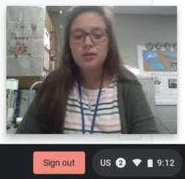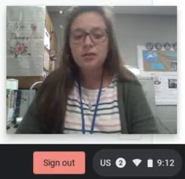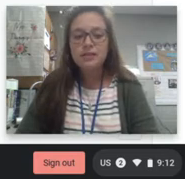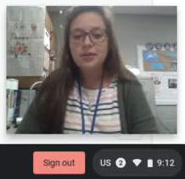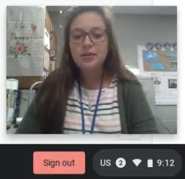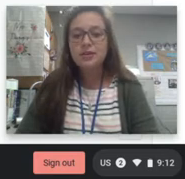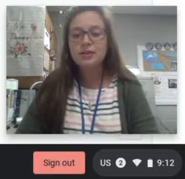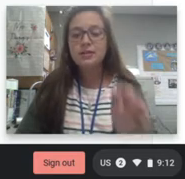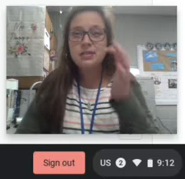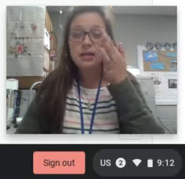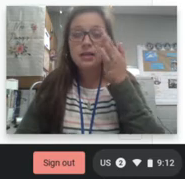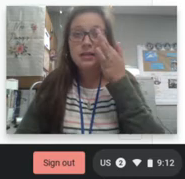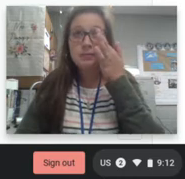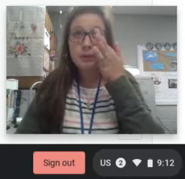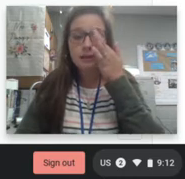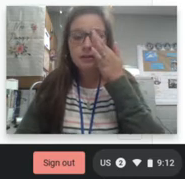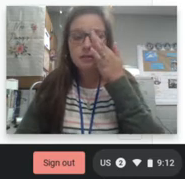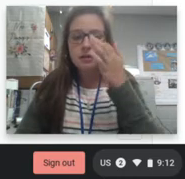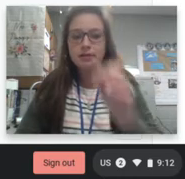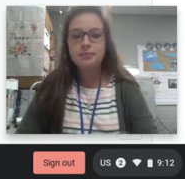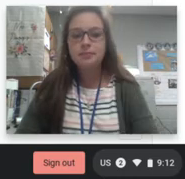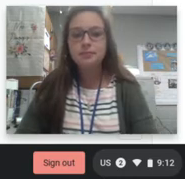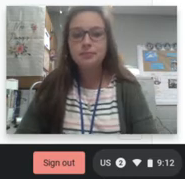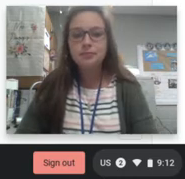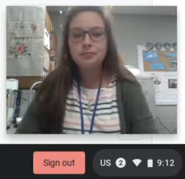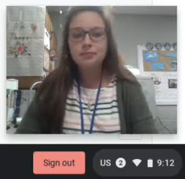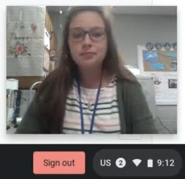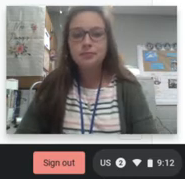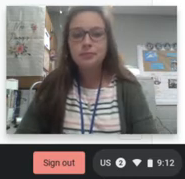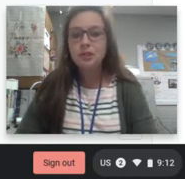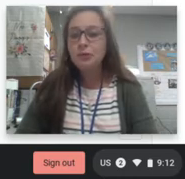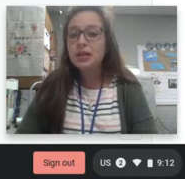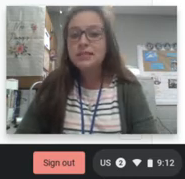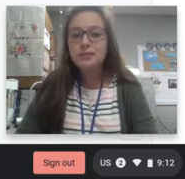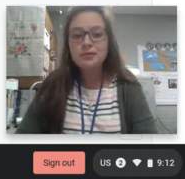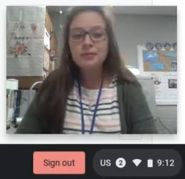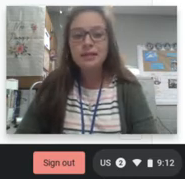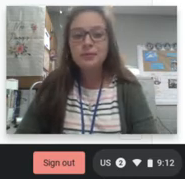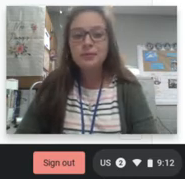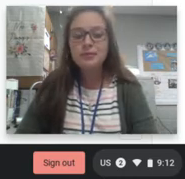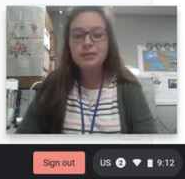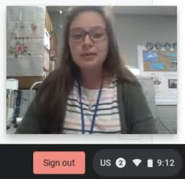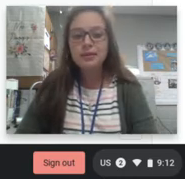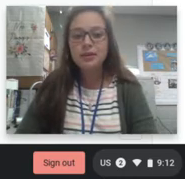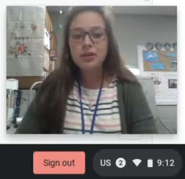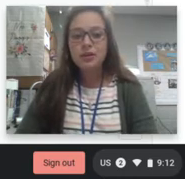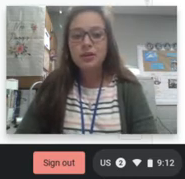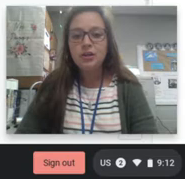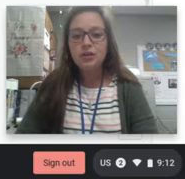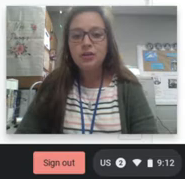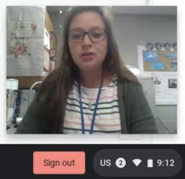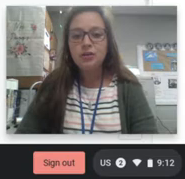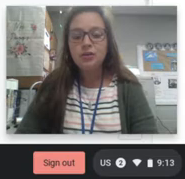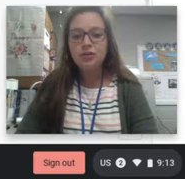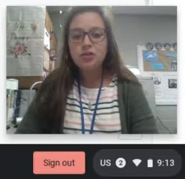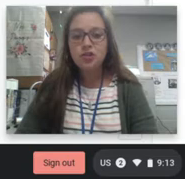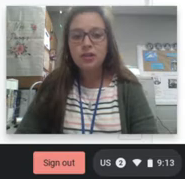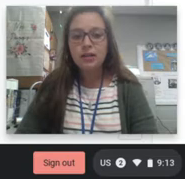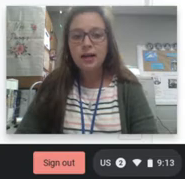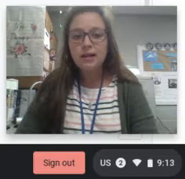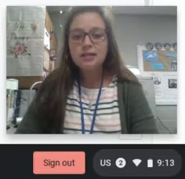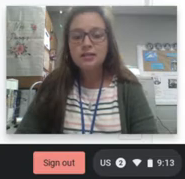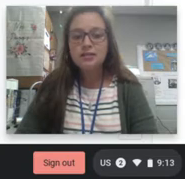over together and discuss and practice some good examples and bad examples. And then